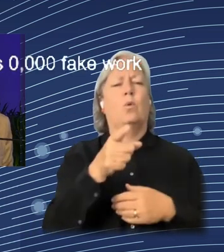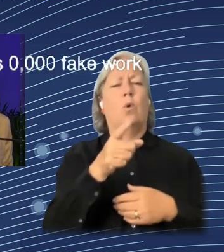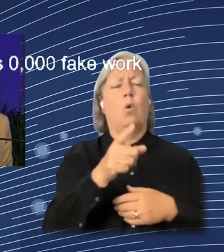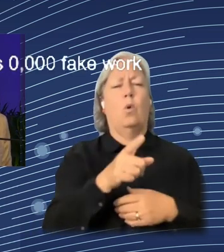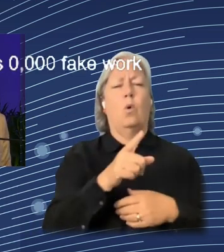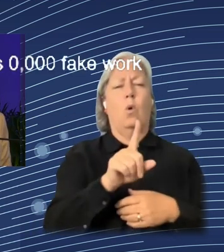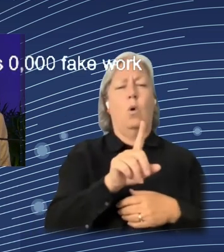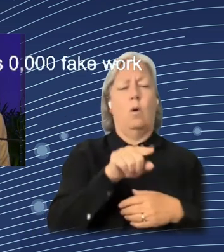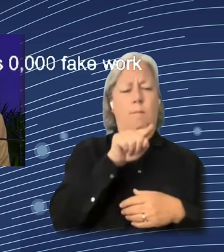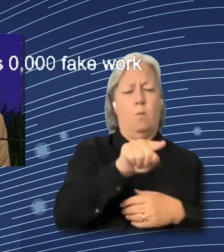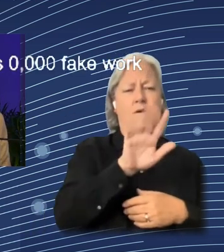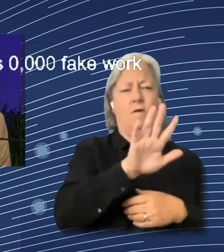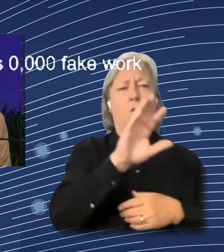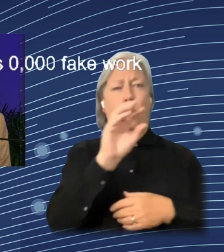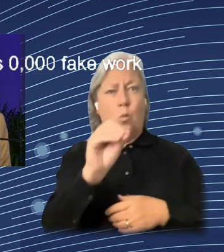effective measure.